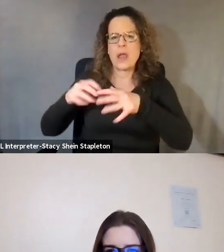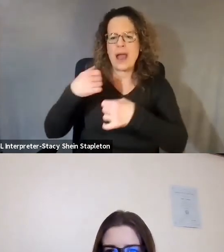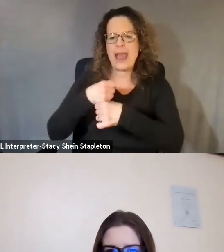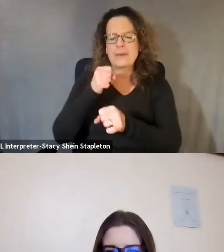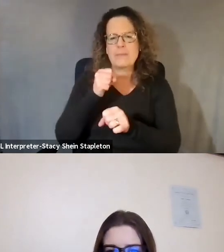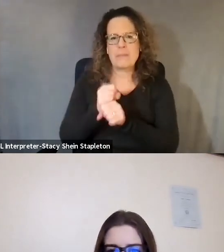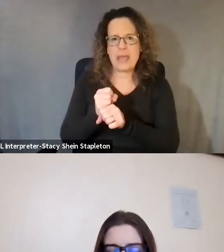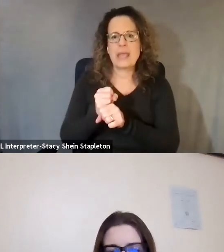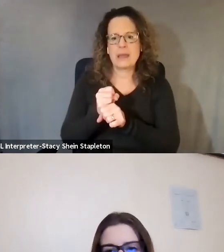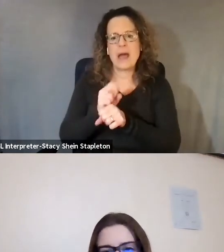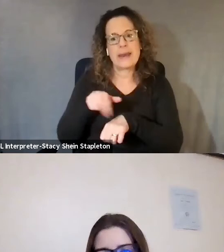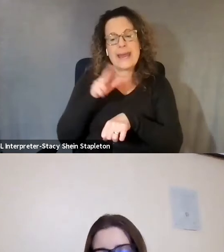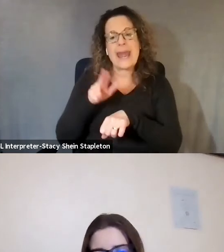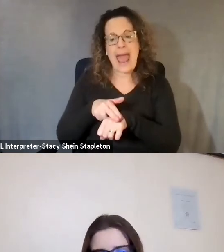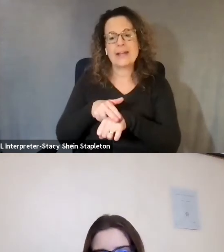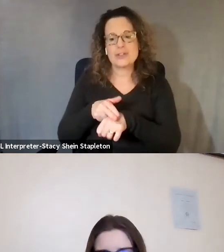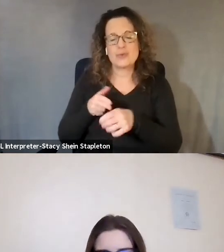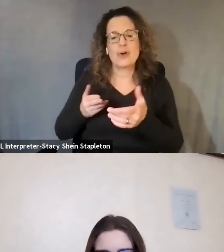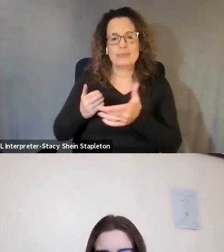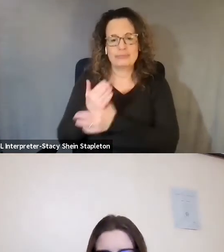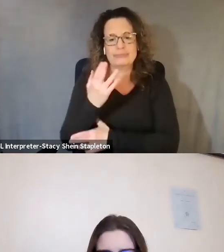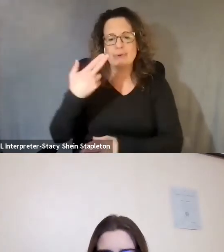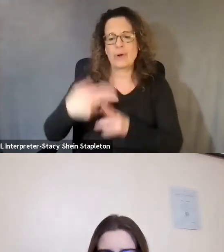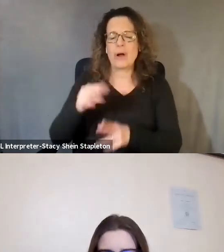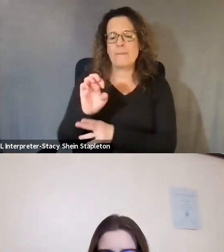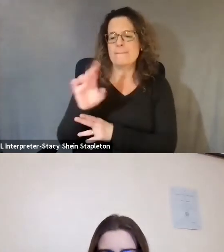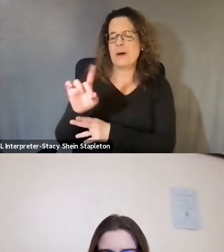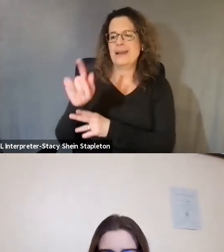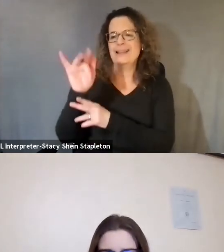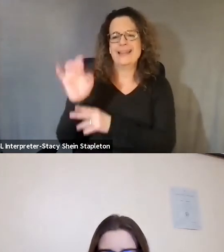a passageway called Mud Lake, where you could